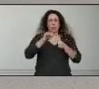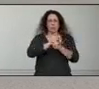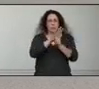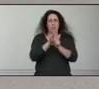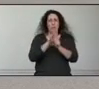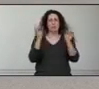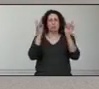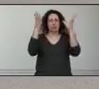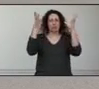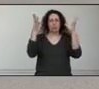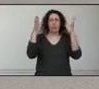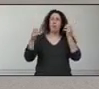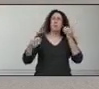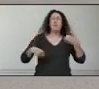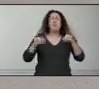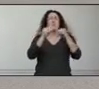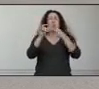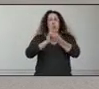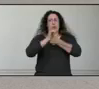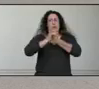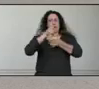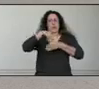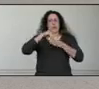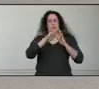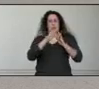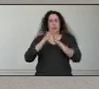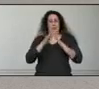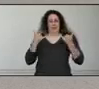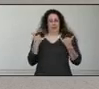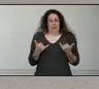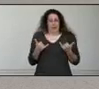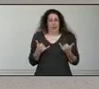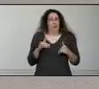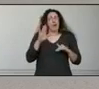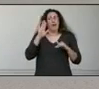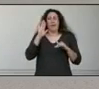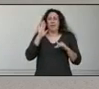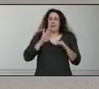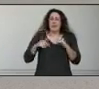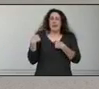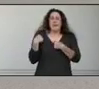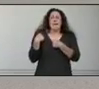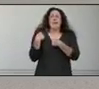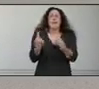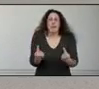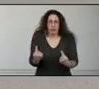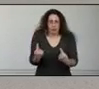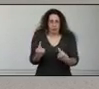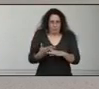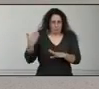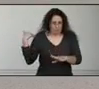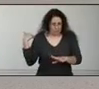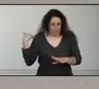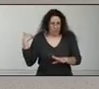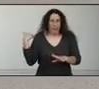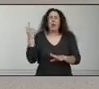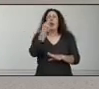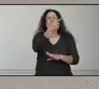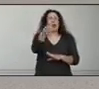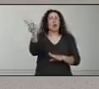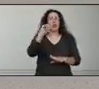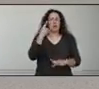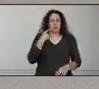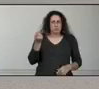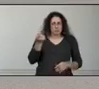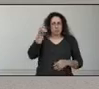right now in our community than at any other point in the pandemic. And I think this is a message that everyone needs to really